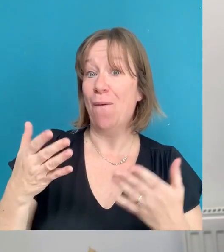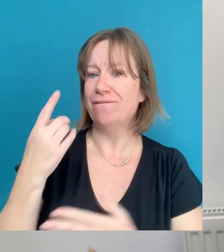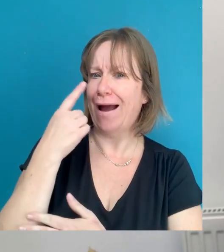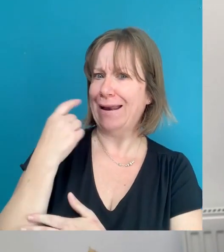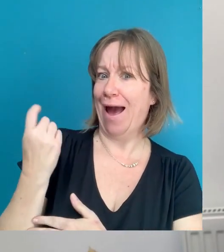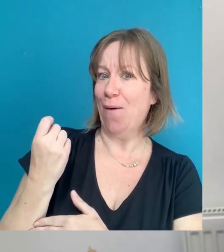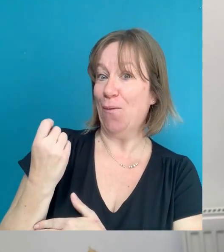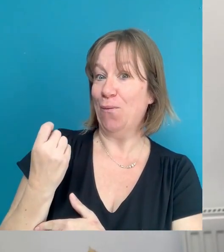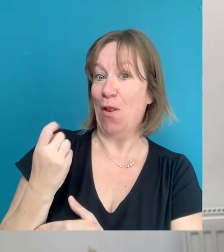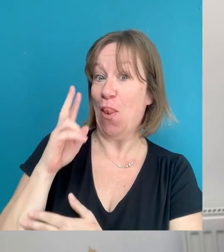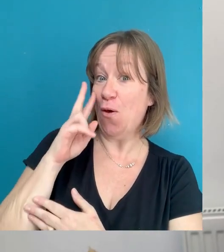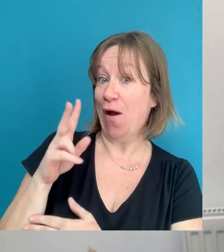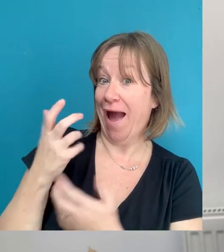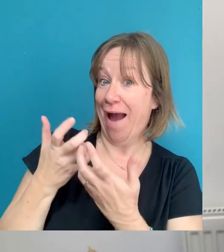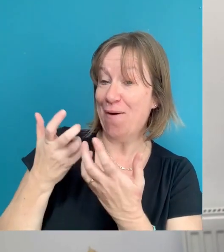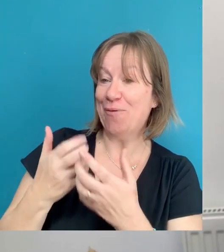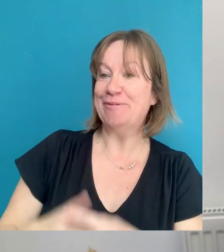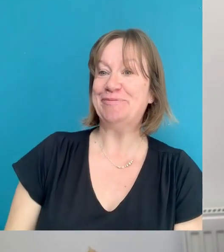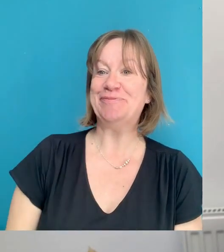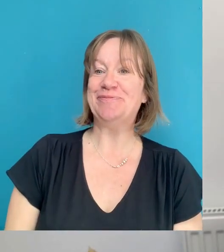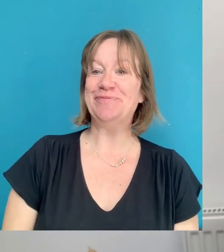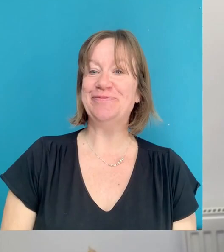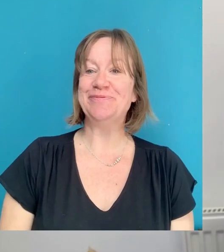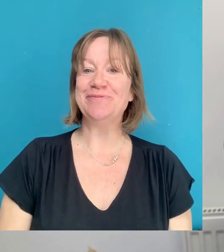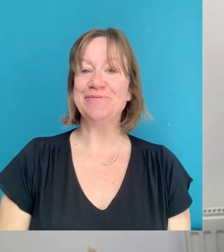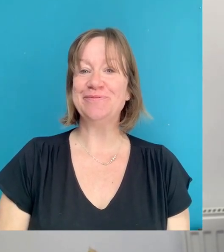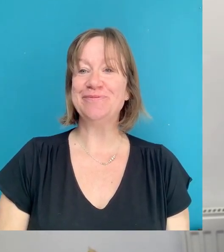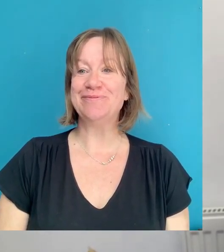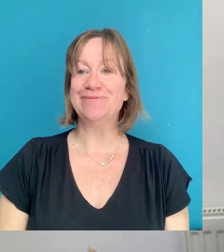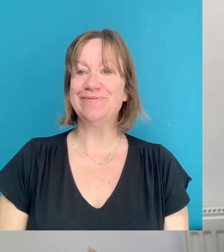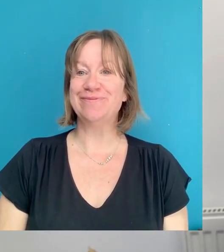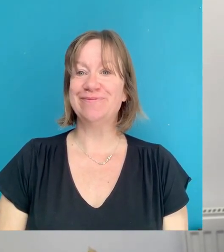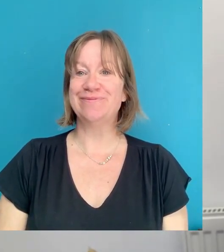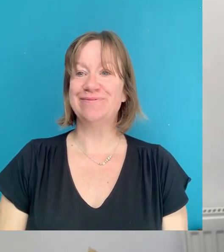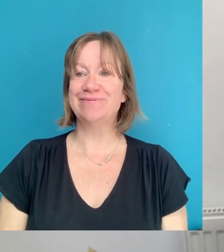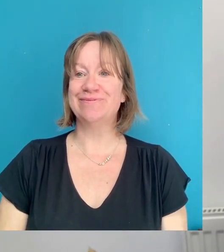So now we're just going to find out how this print has turned out.